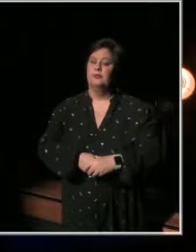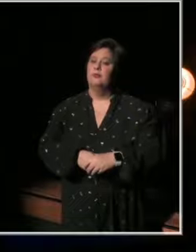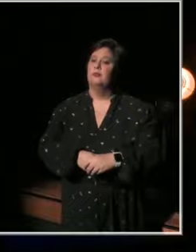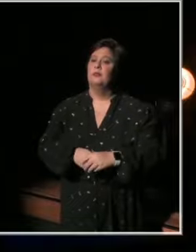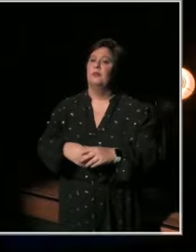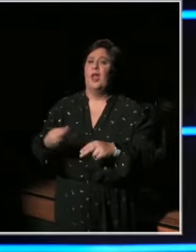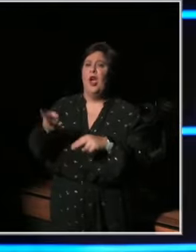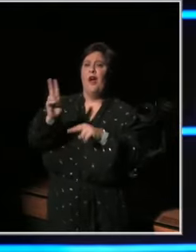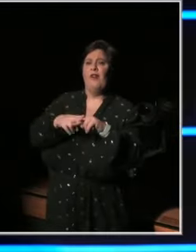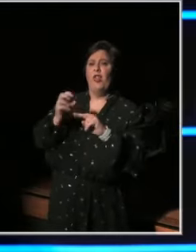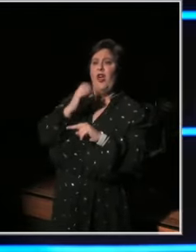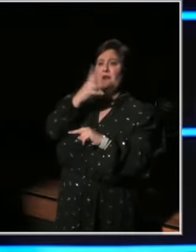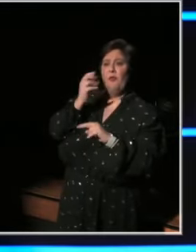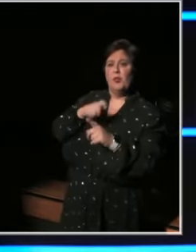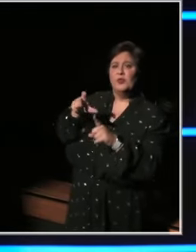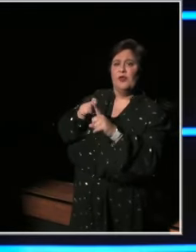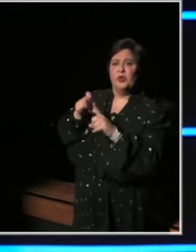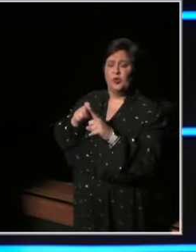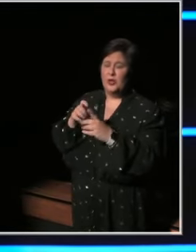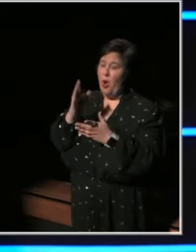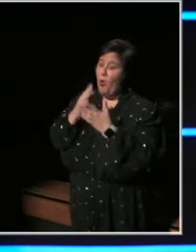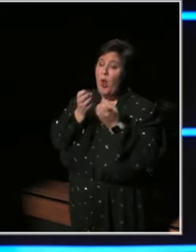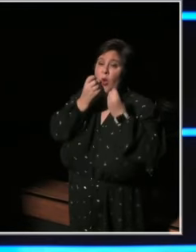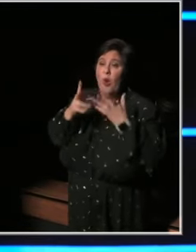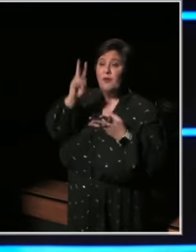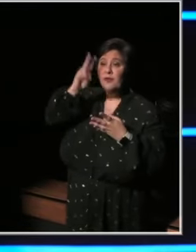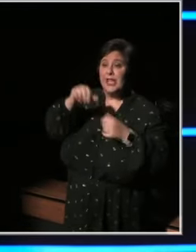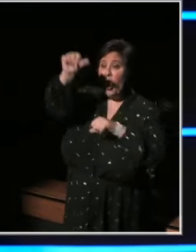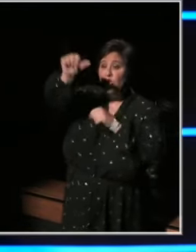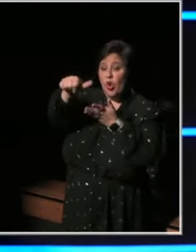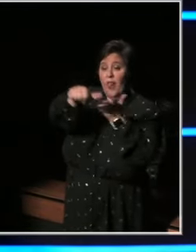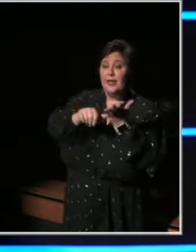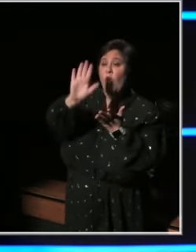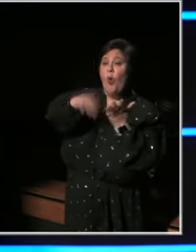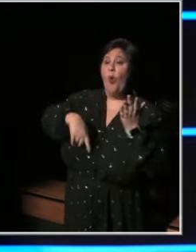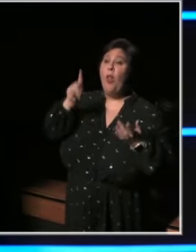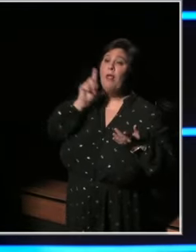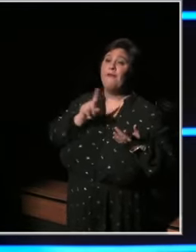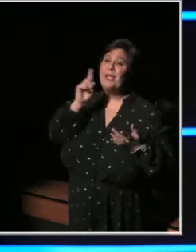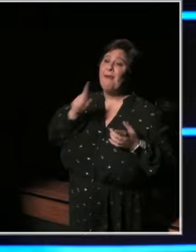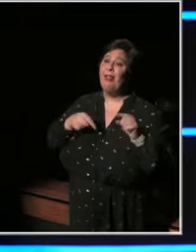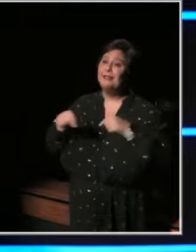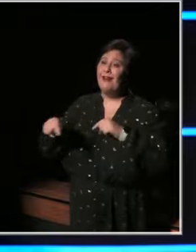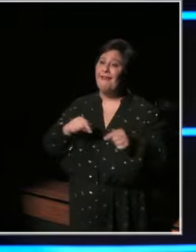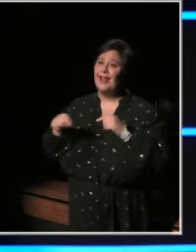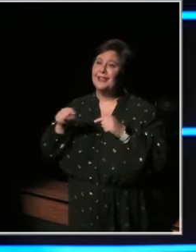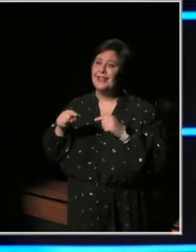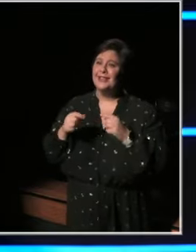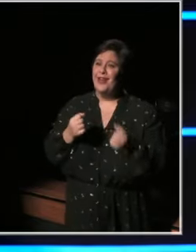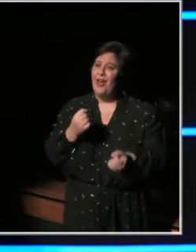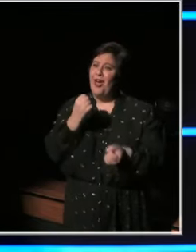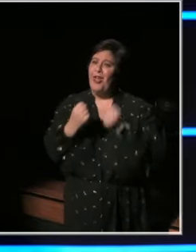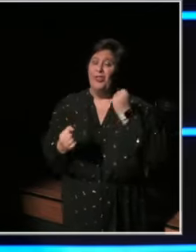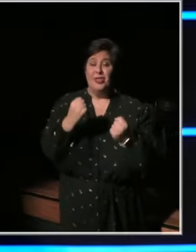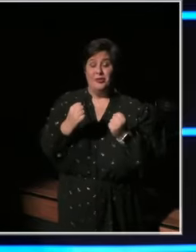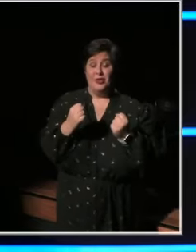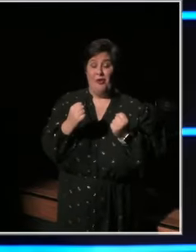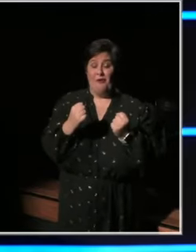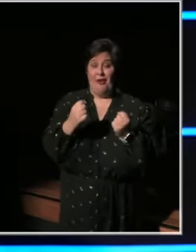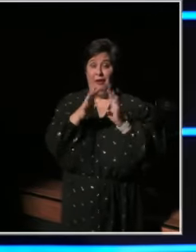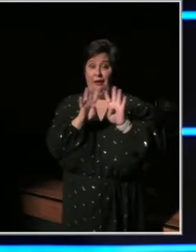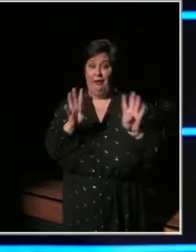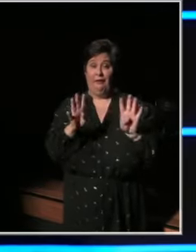As the father of a beautiful daughter, it's wonderful to see such a short list of all female directors. The jury said that their films...